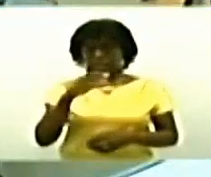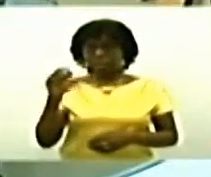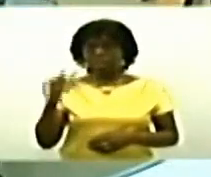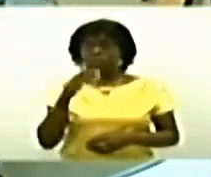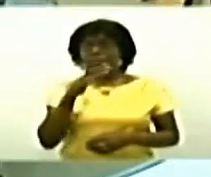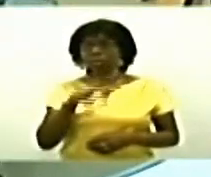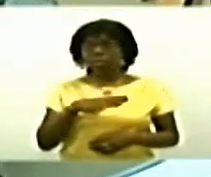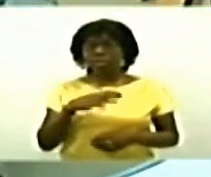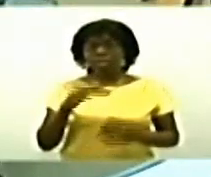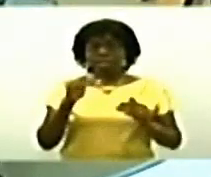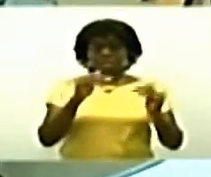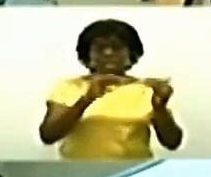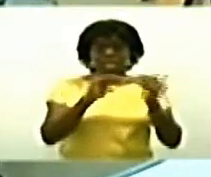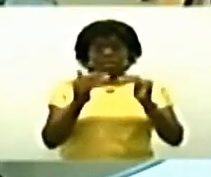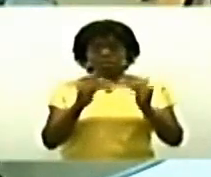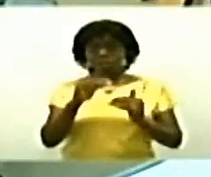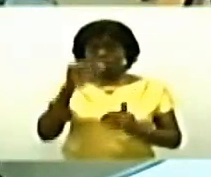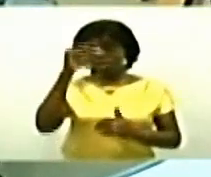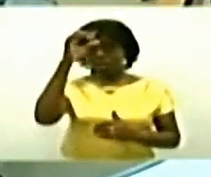Equality, gender equality.